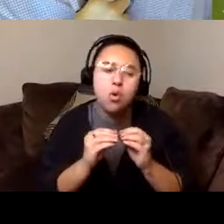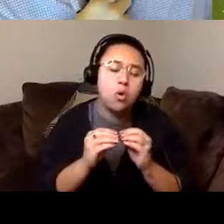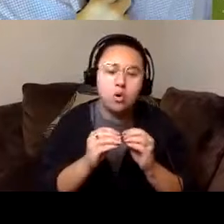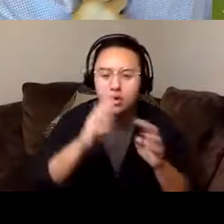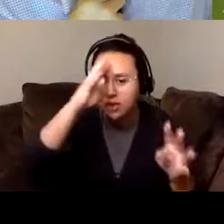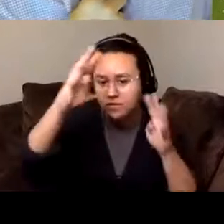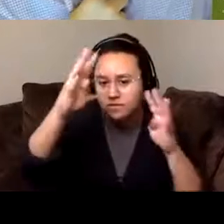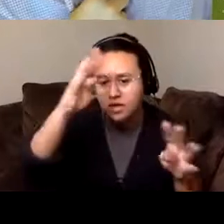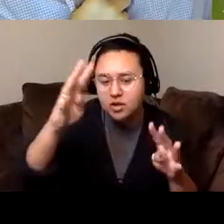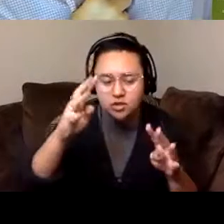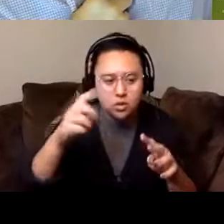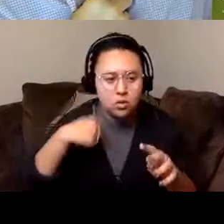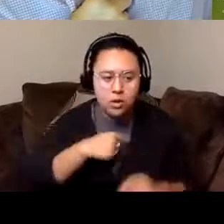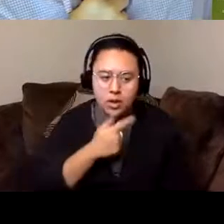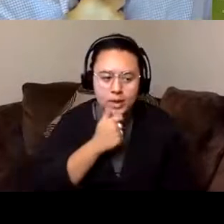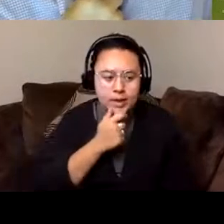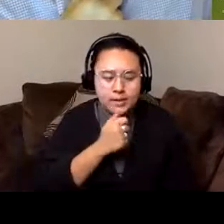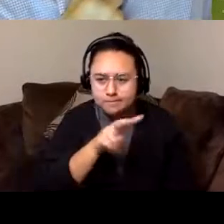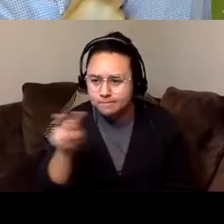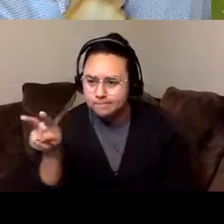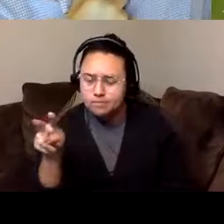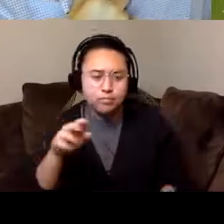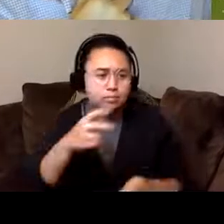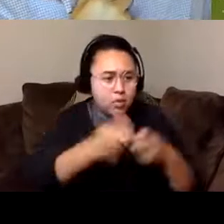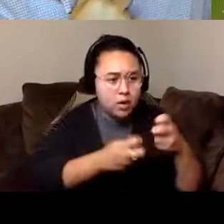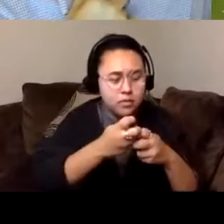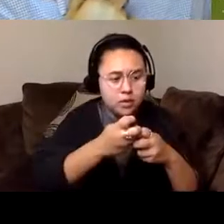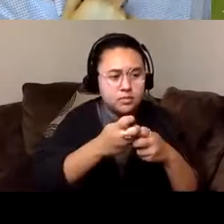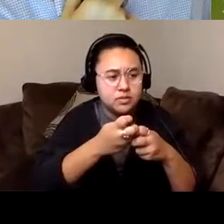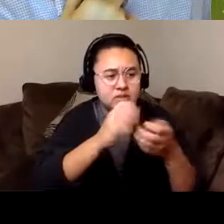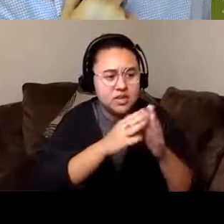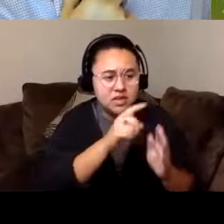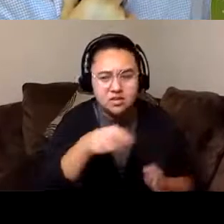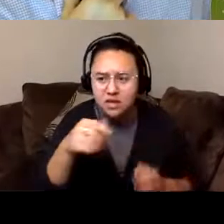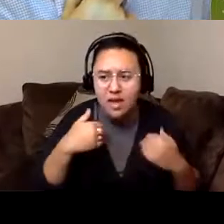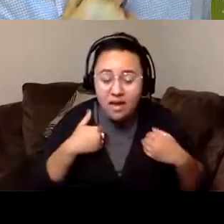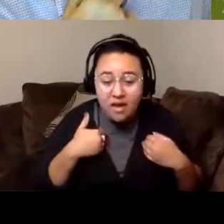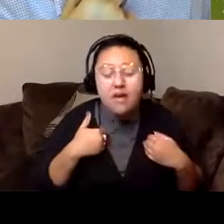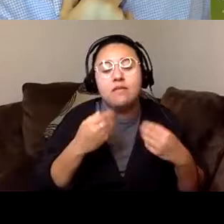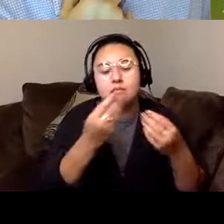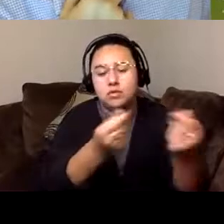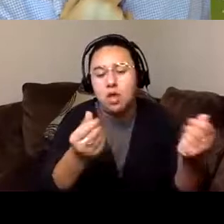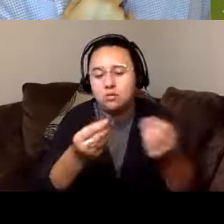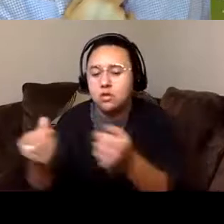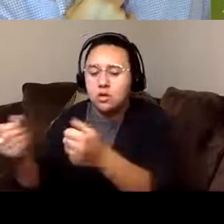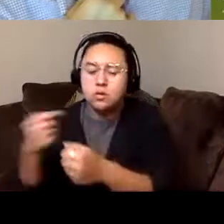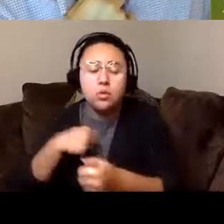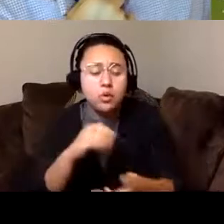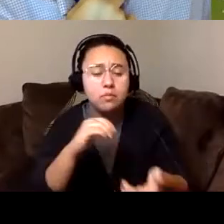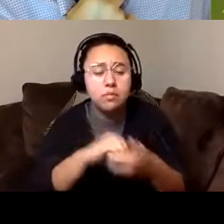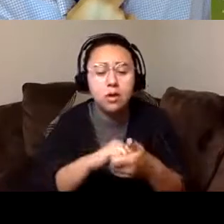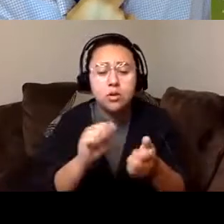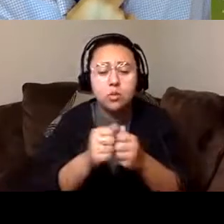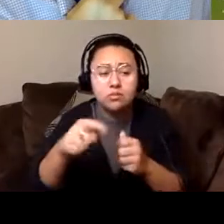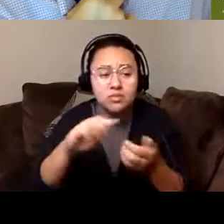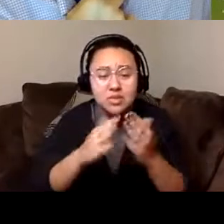order to solve these problems that cities are seeing. And to partner with cities who want to be leaders in the 21st century